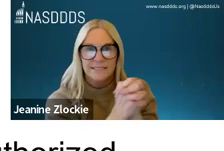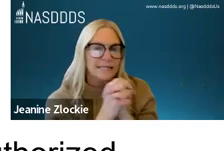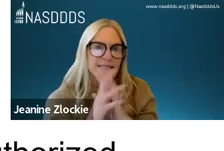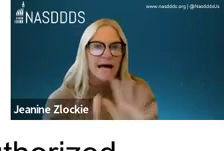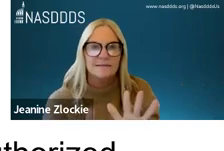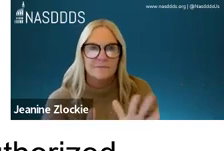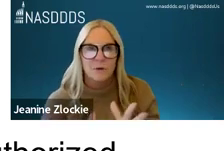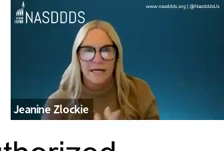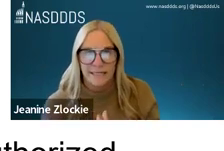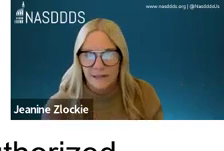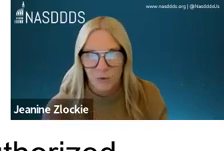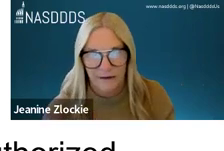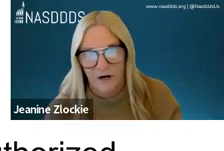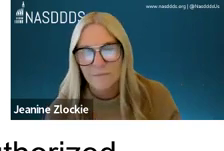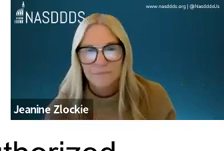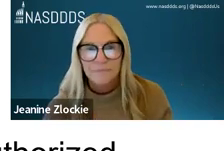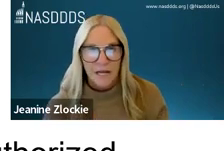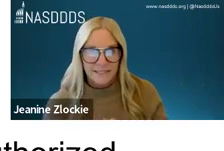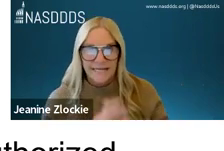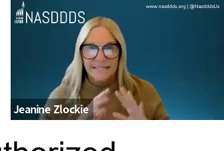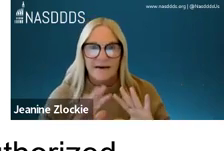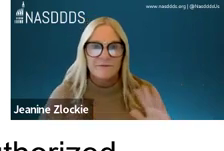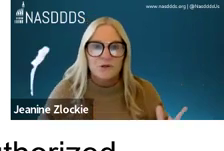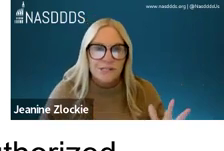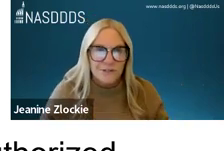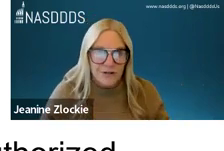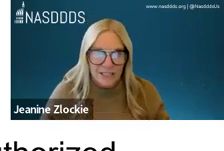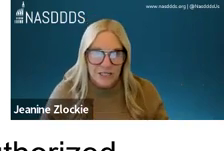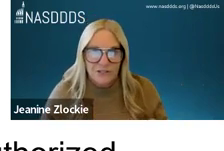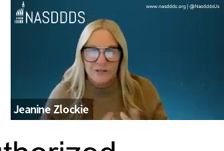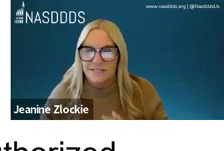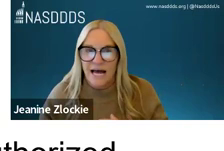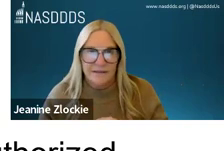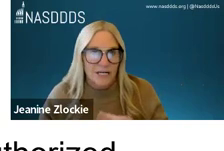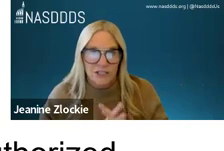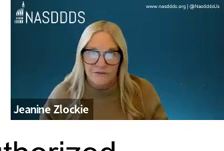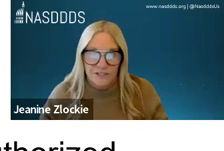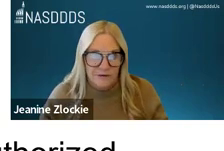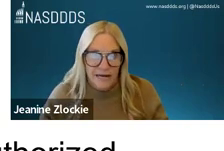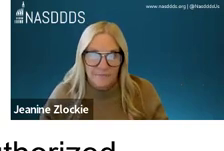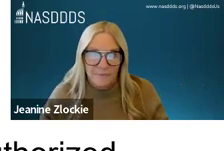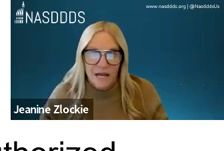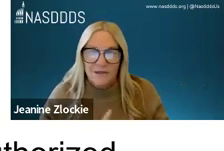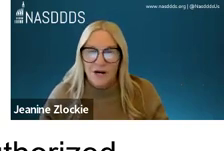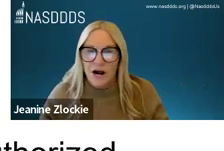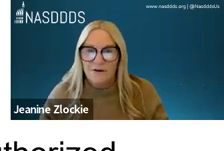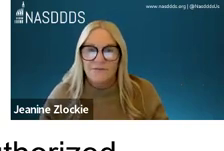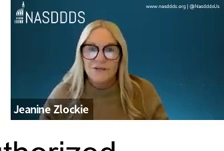groups. That's not the way it is in a waiver. States have full discretion to design their service array.